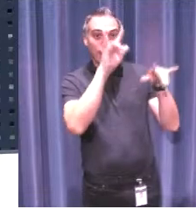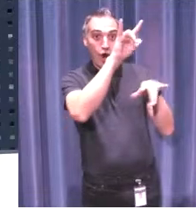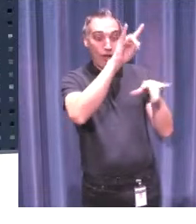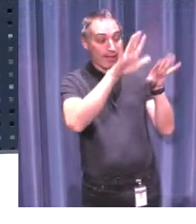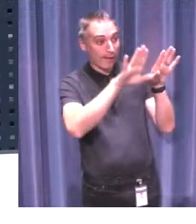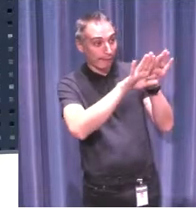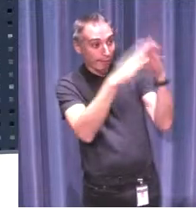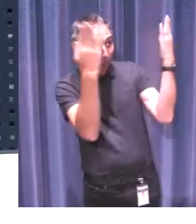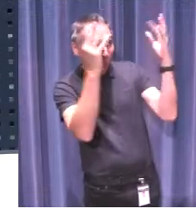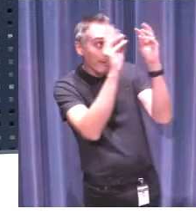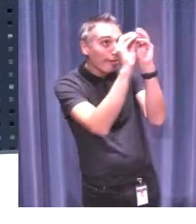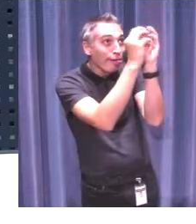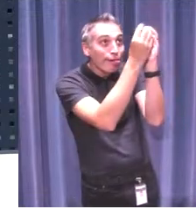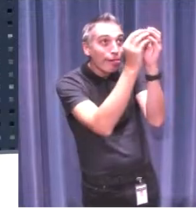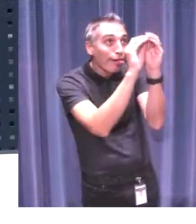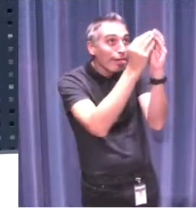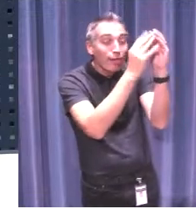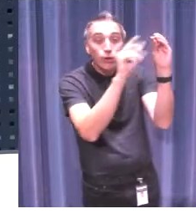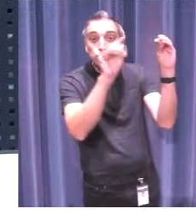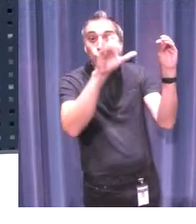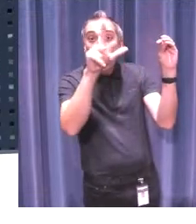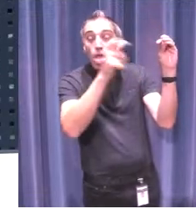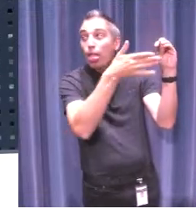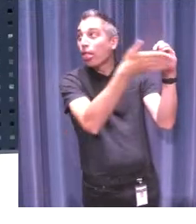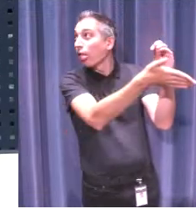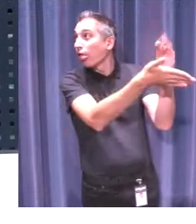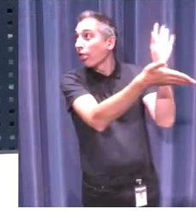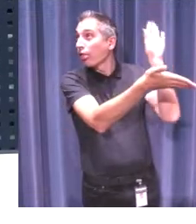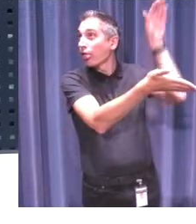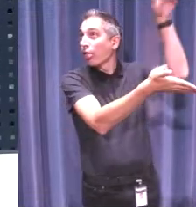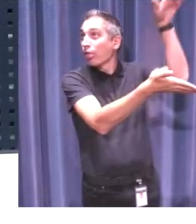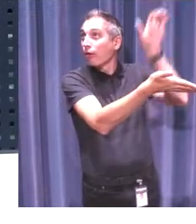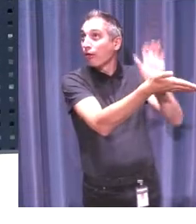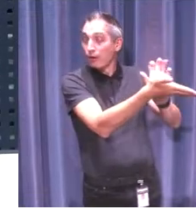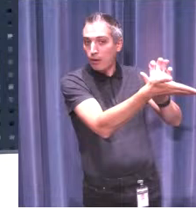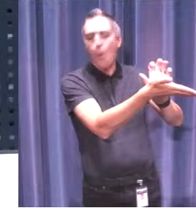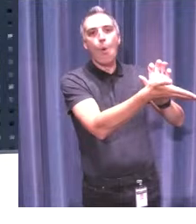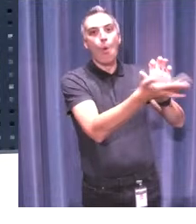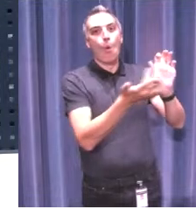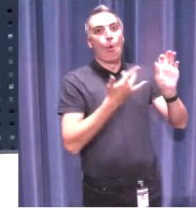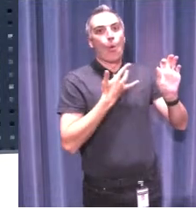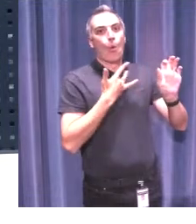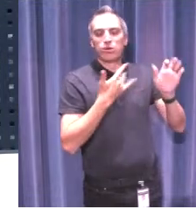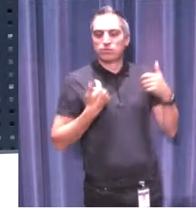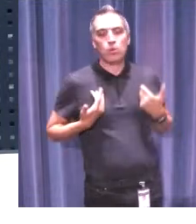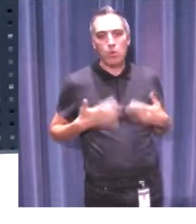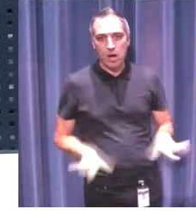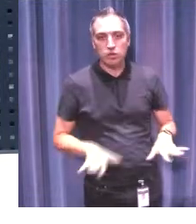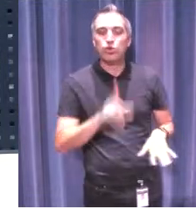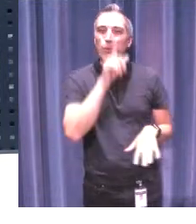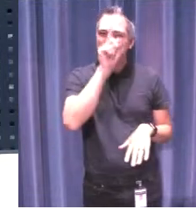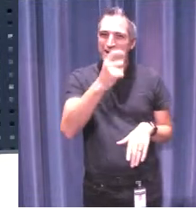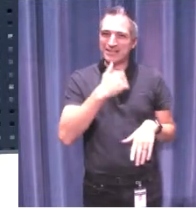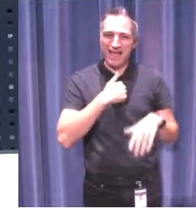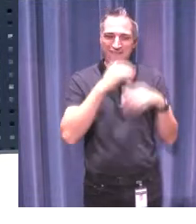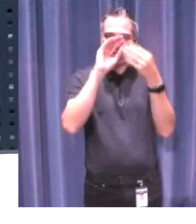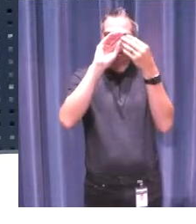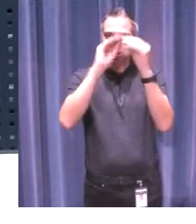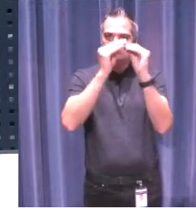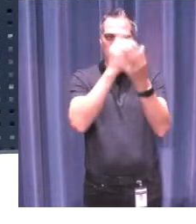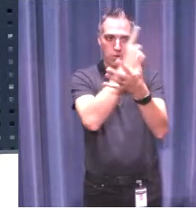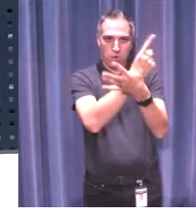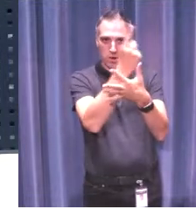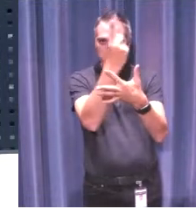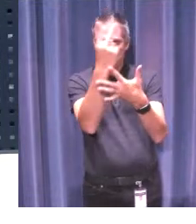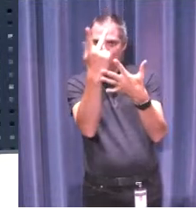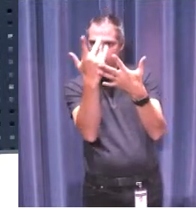So, I mean, I have, like you, I had a great machine shop, and so I knew what they could do.